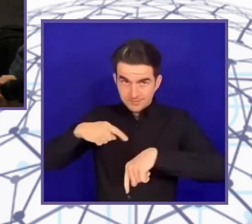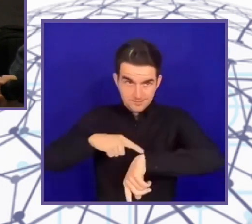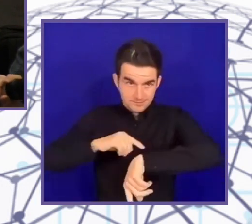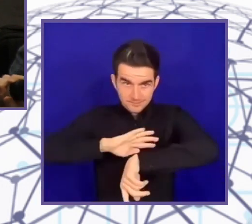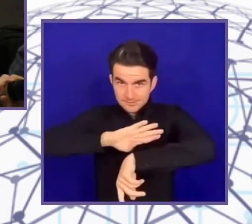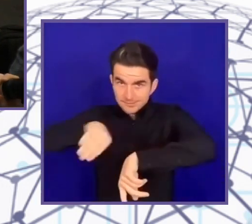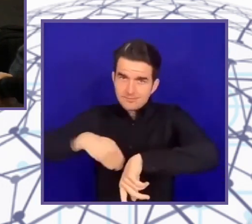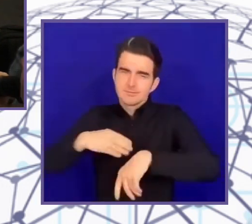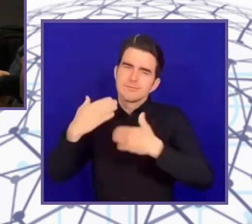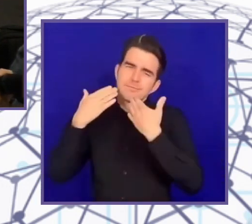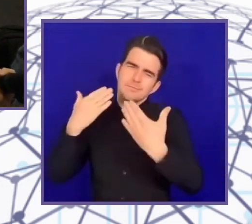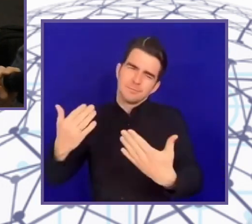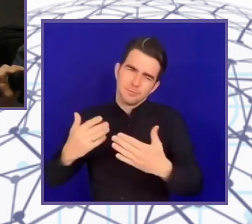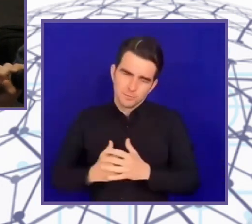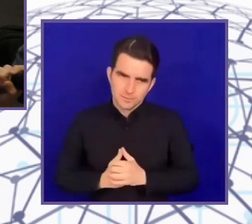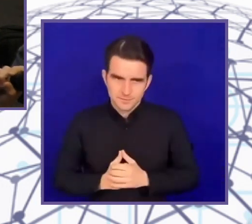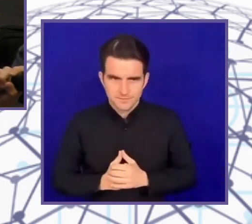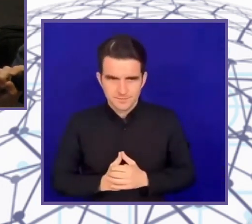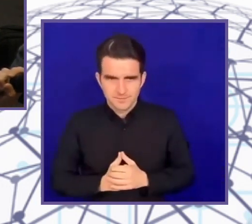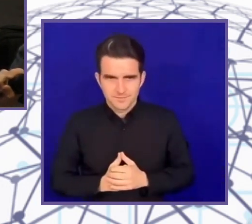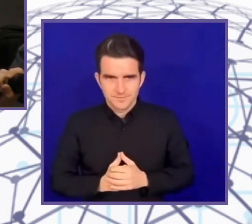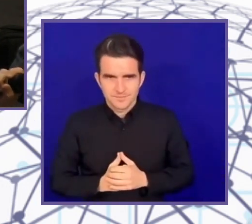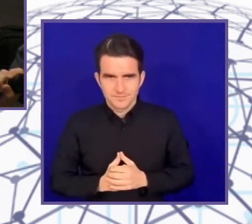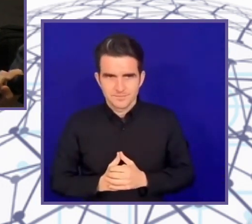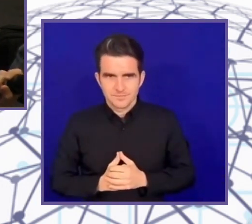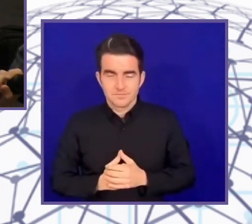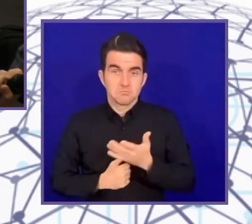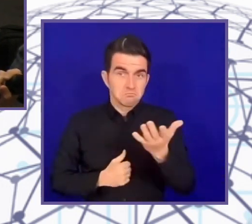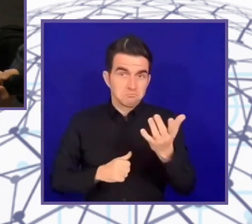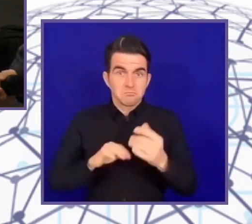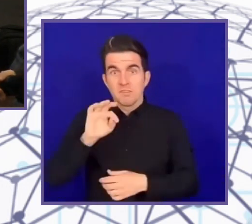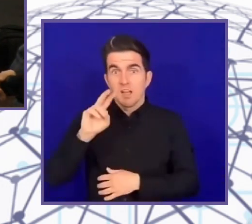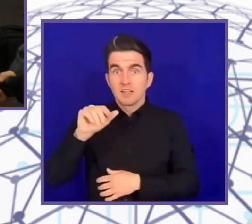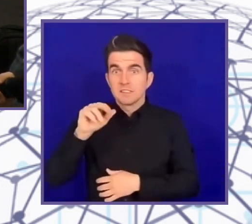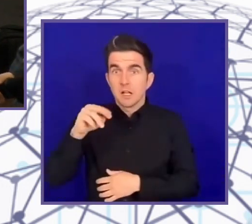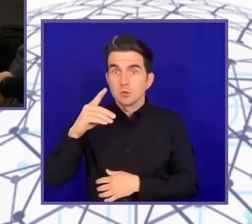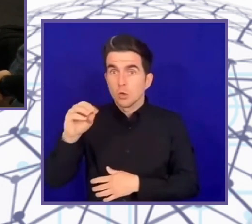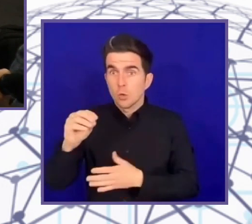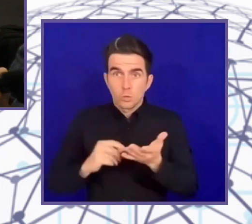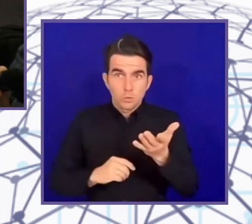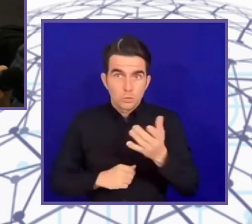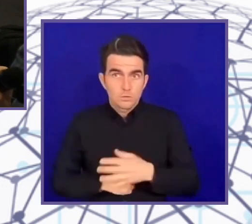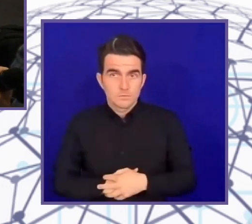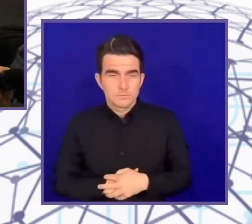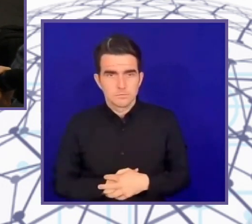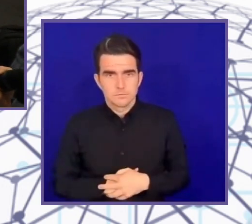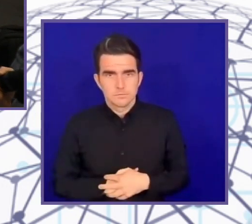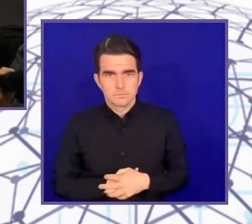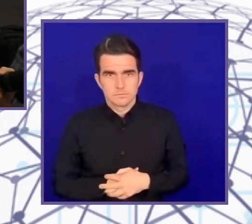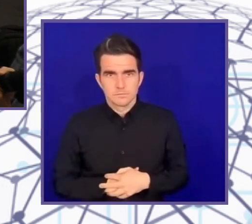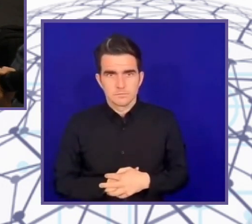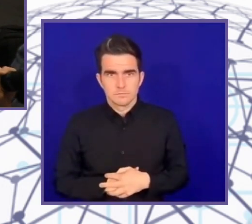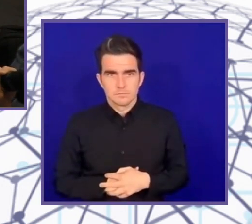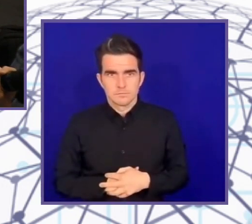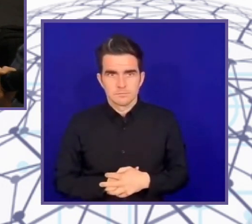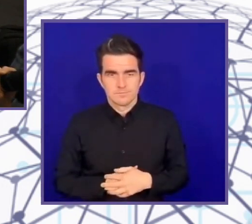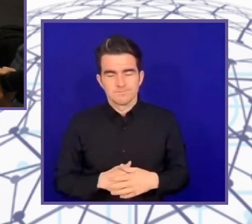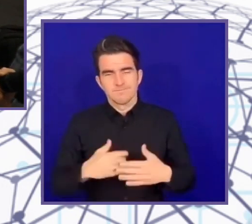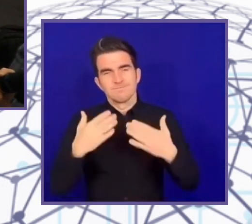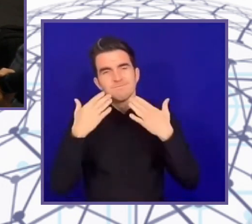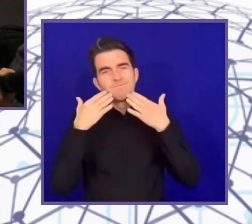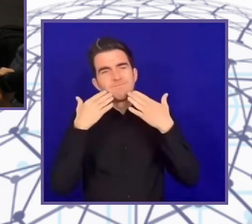So I thought I should also mention that UNICEF, as the world's largest